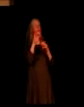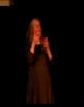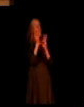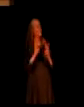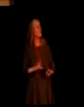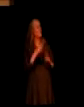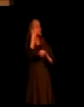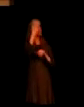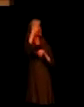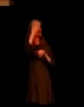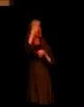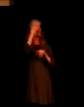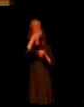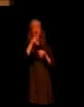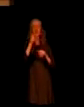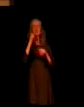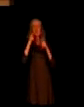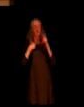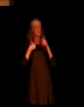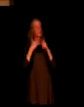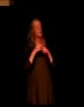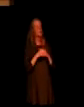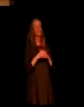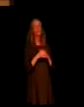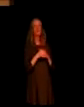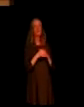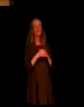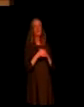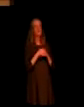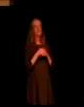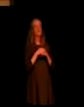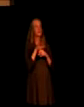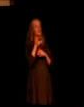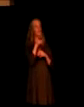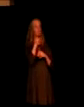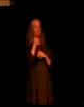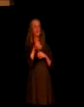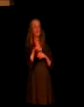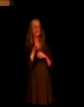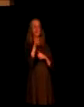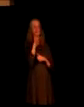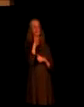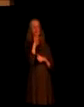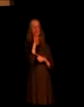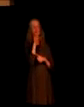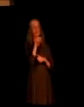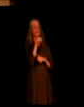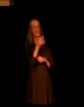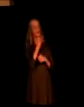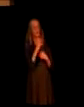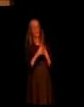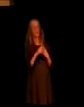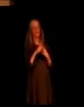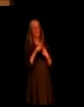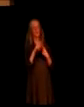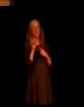years? Okay, so maybe a quarter of you. I'm not going to talk about climate hardly at